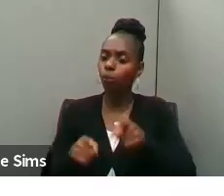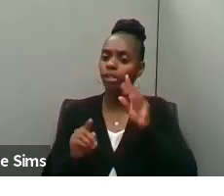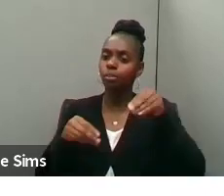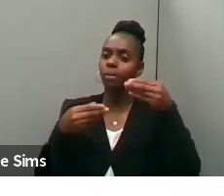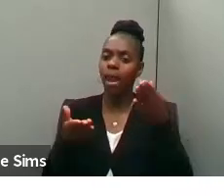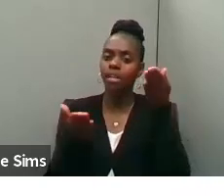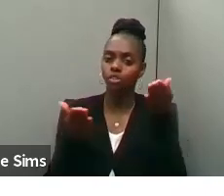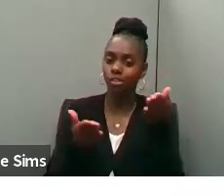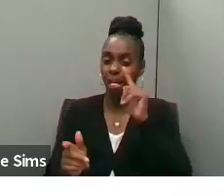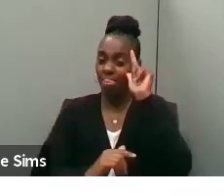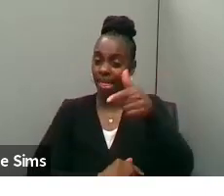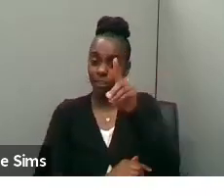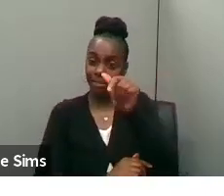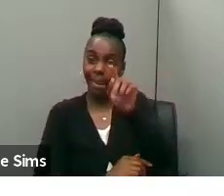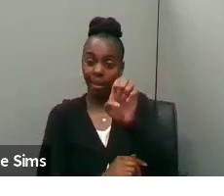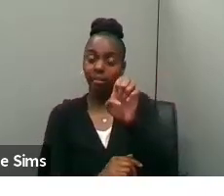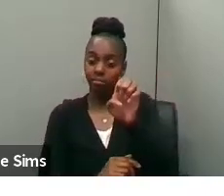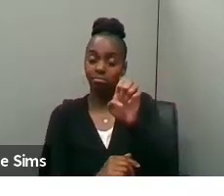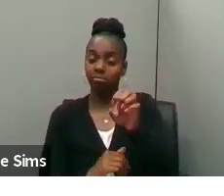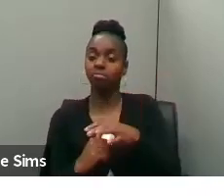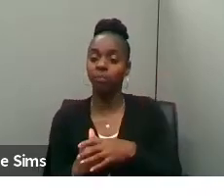at a later date, the